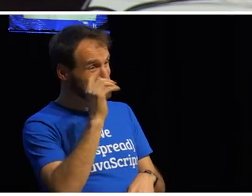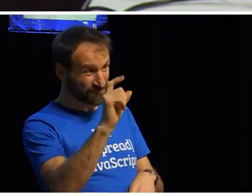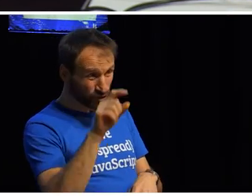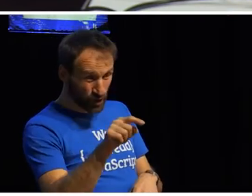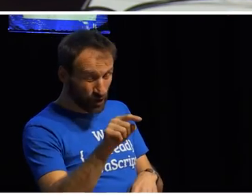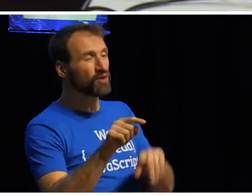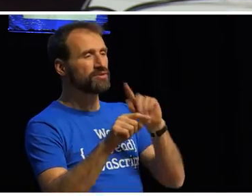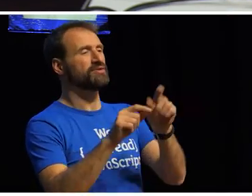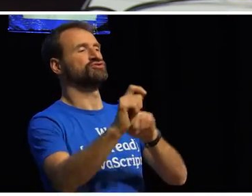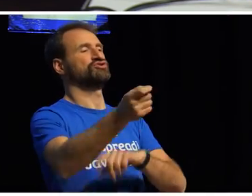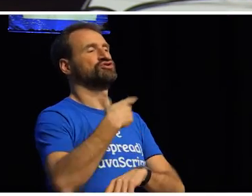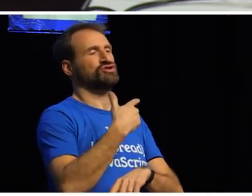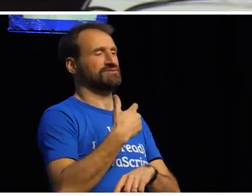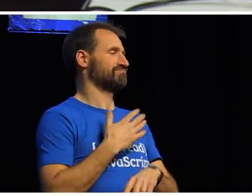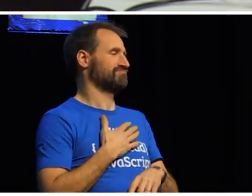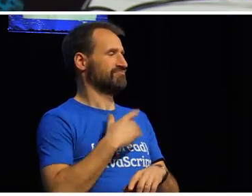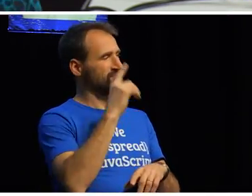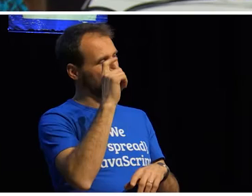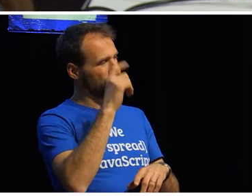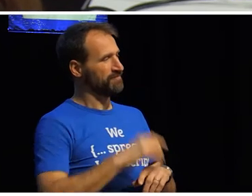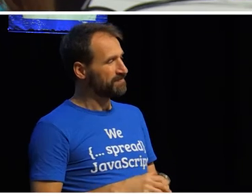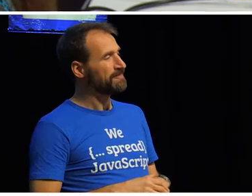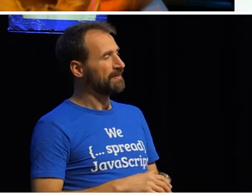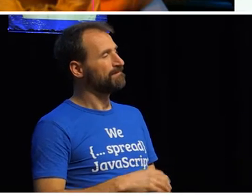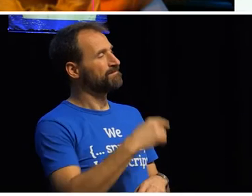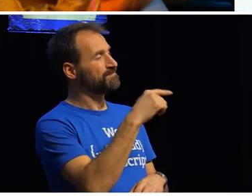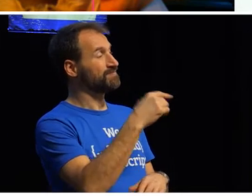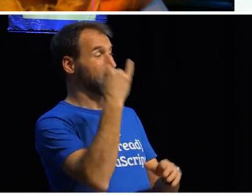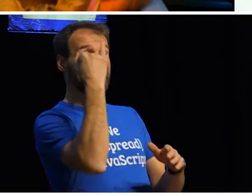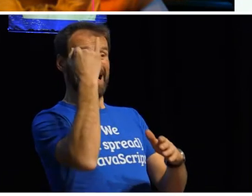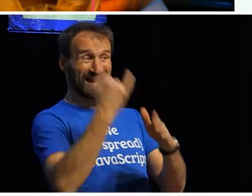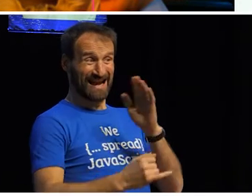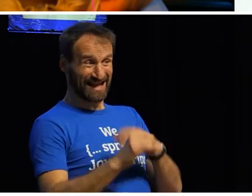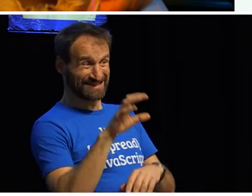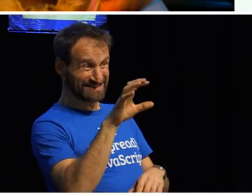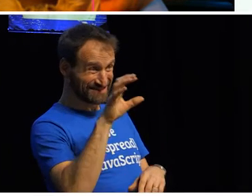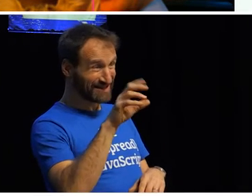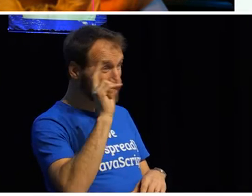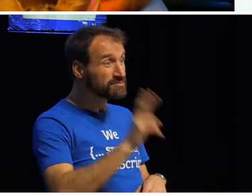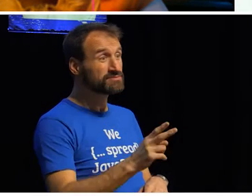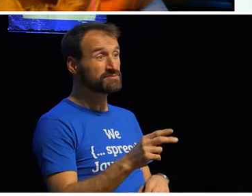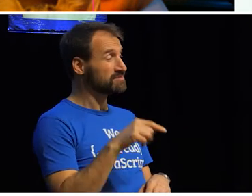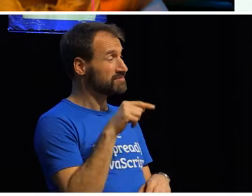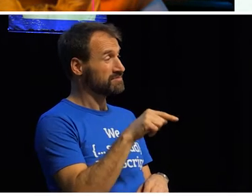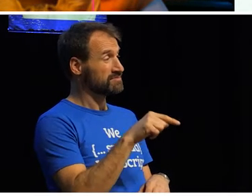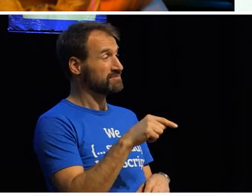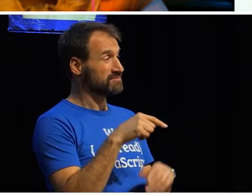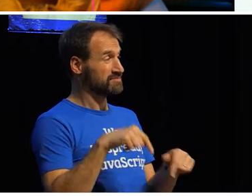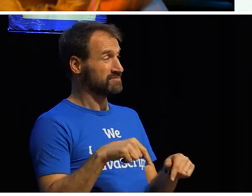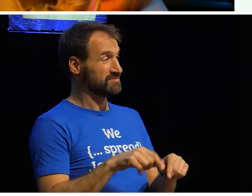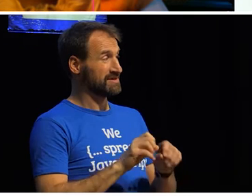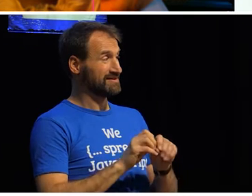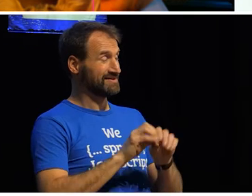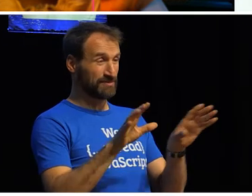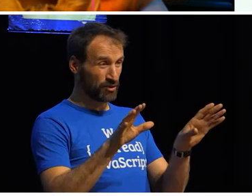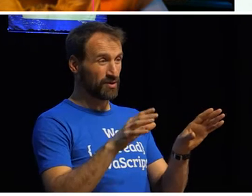So there are some of my favorite photos. And the last one there is actually I've done this demo, like a live